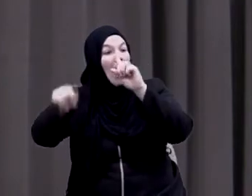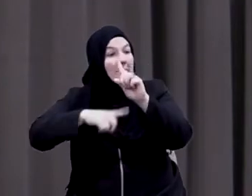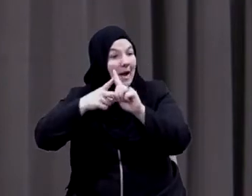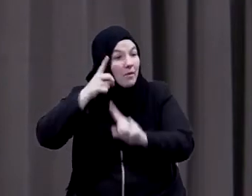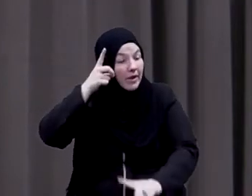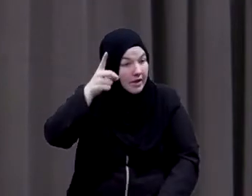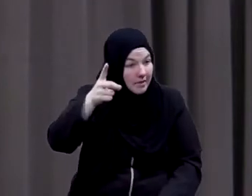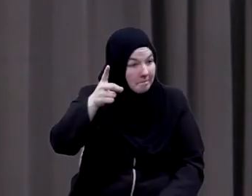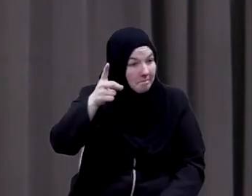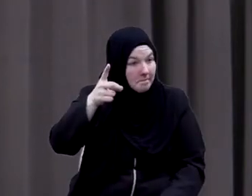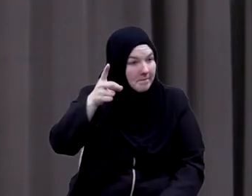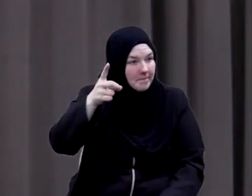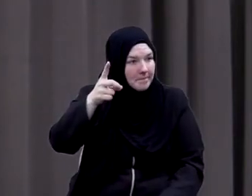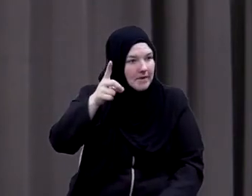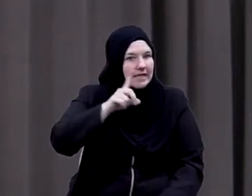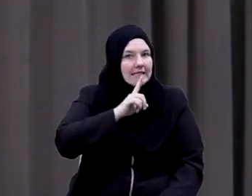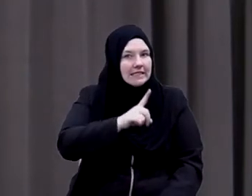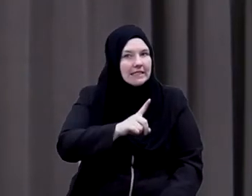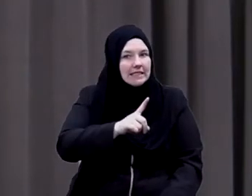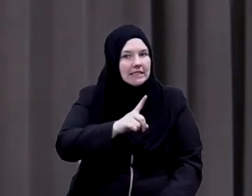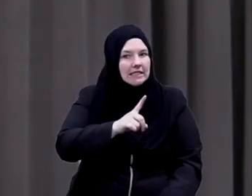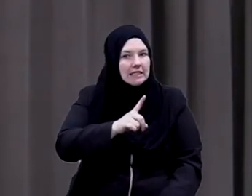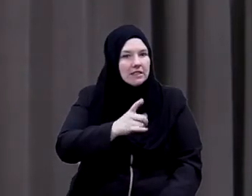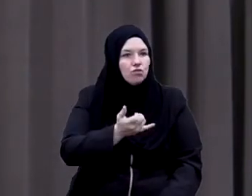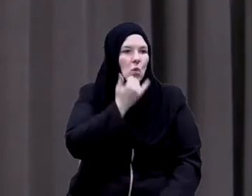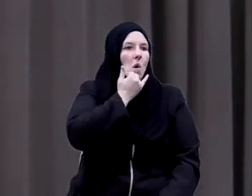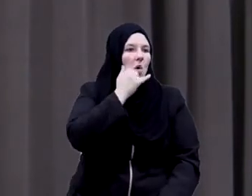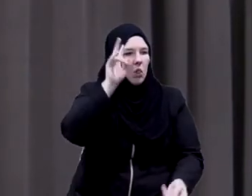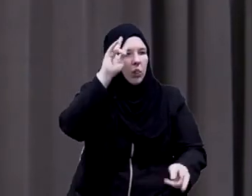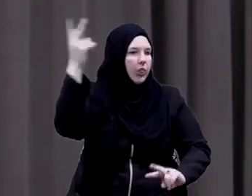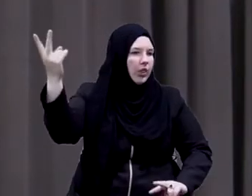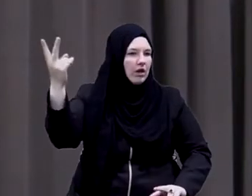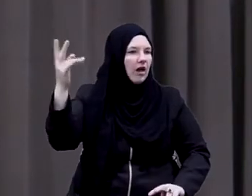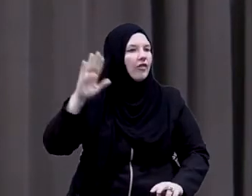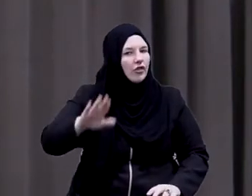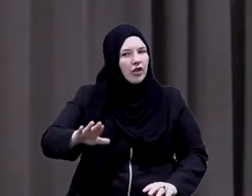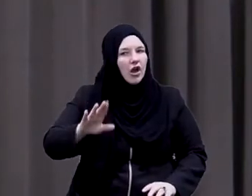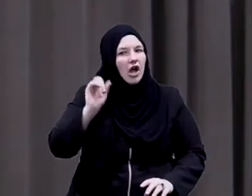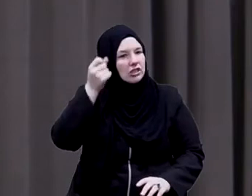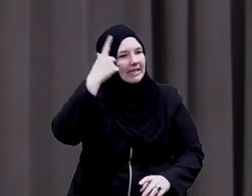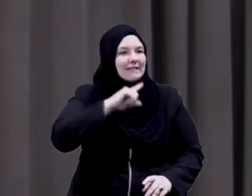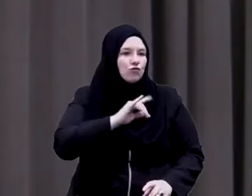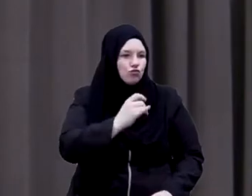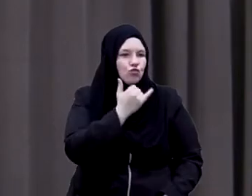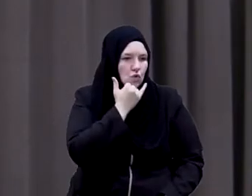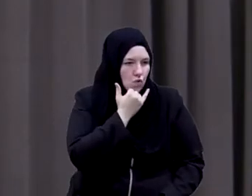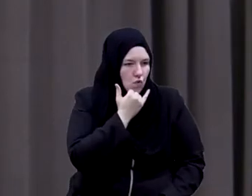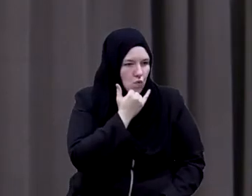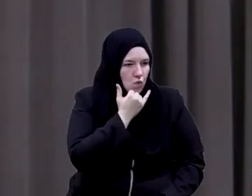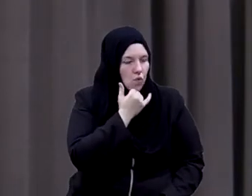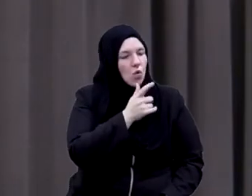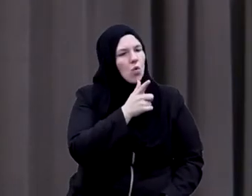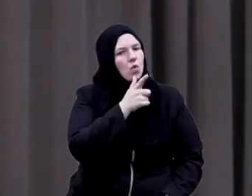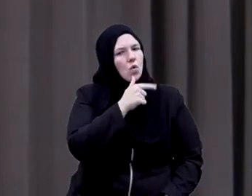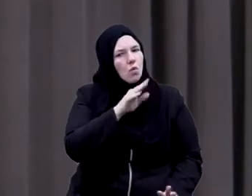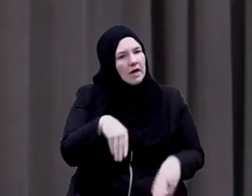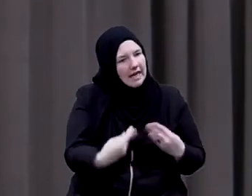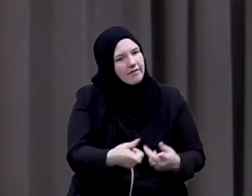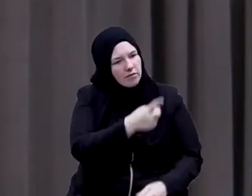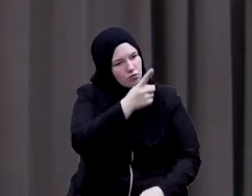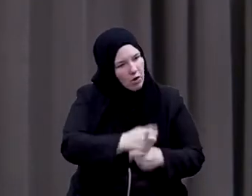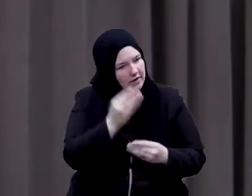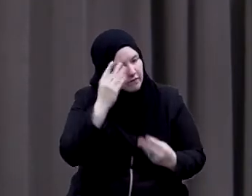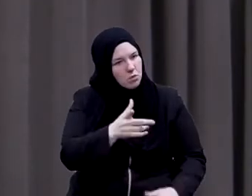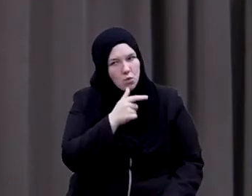Prophet is misconstrued. It is not the right image. Who is going to give them the right